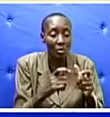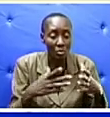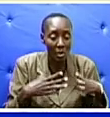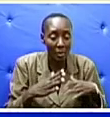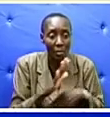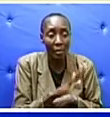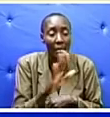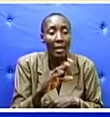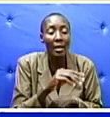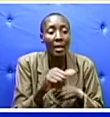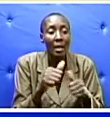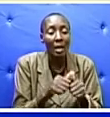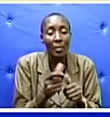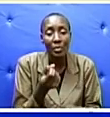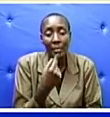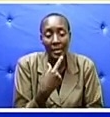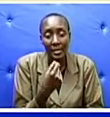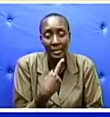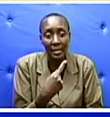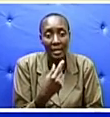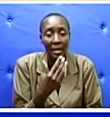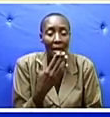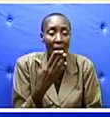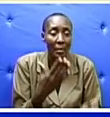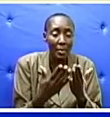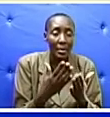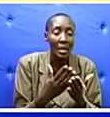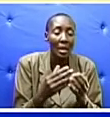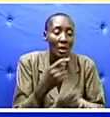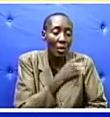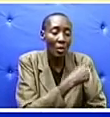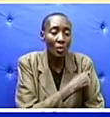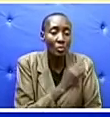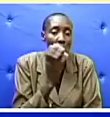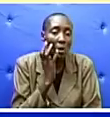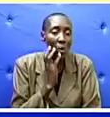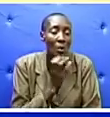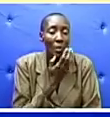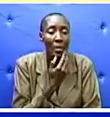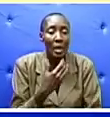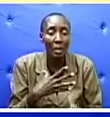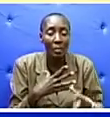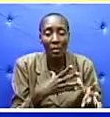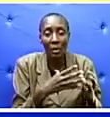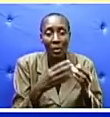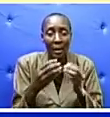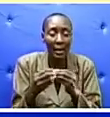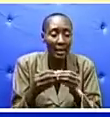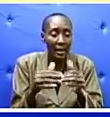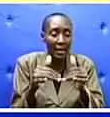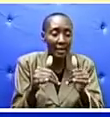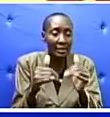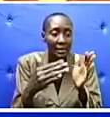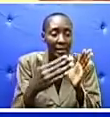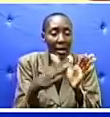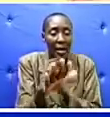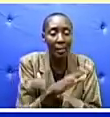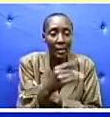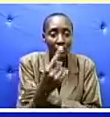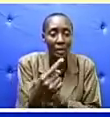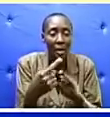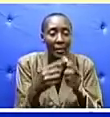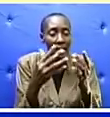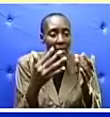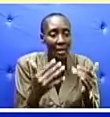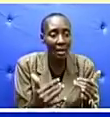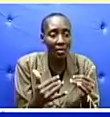their medication and stuff. You'll find like at KNH, people like used to go and just stay in one hall, but now you have like to stay, like they